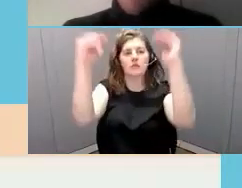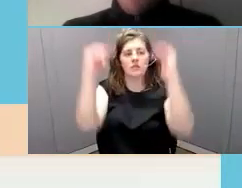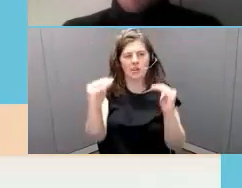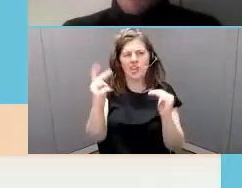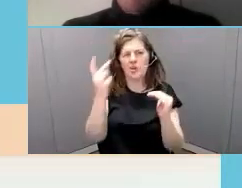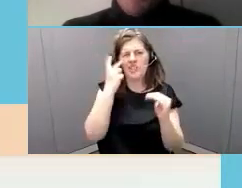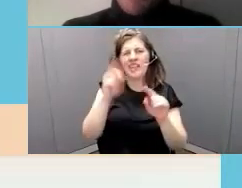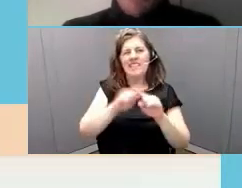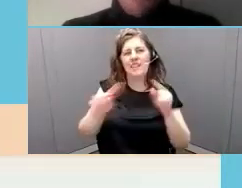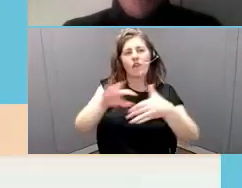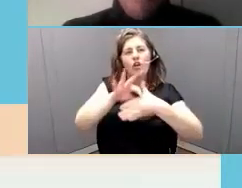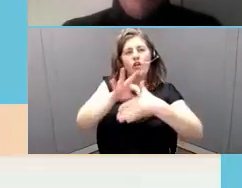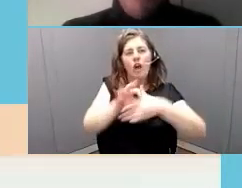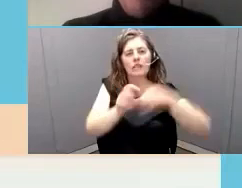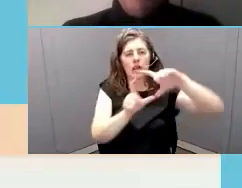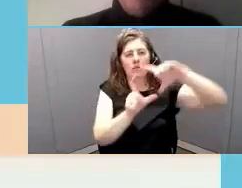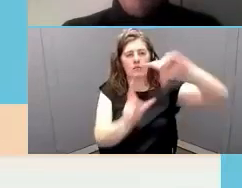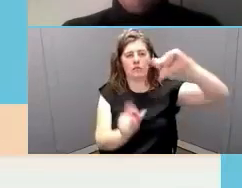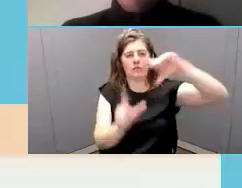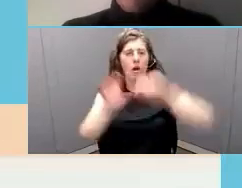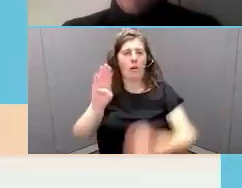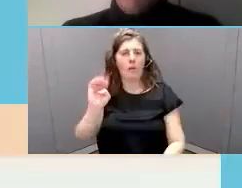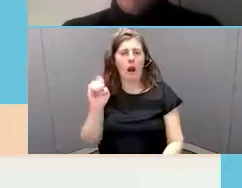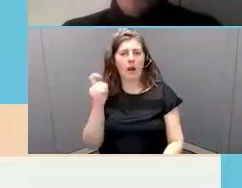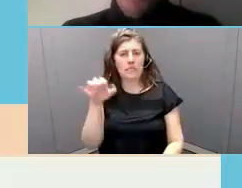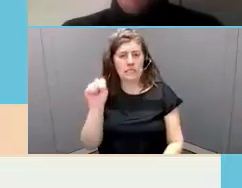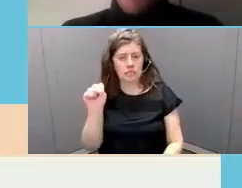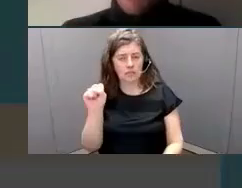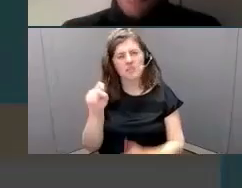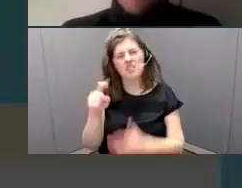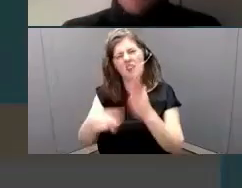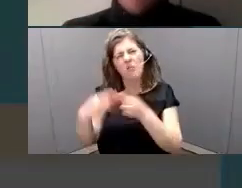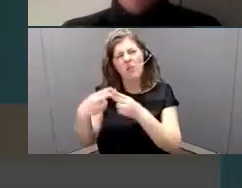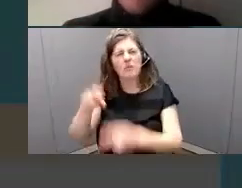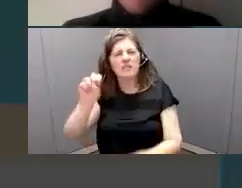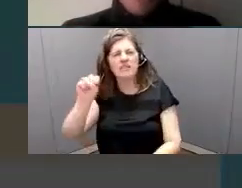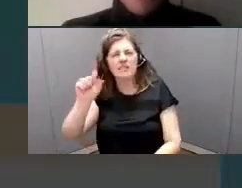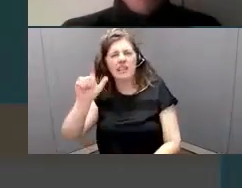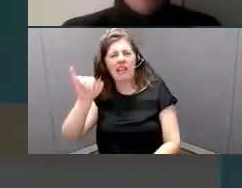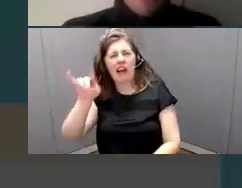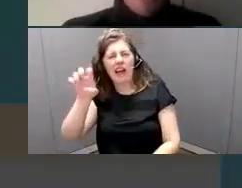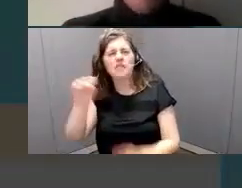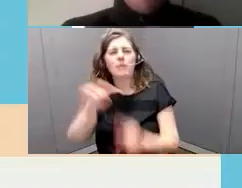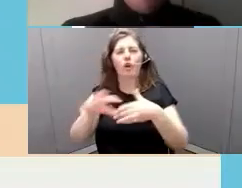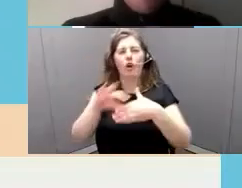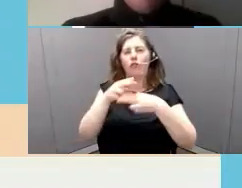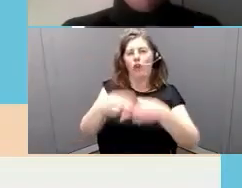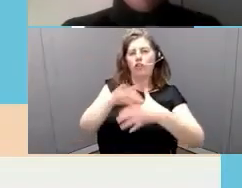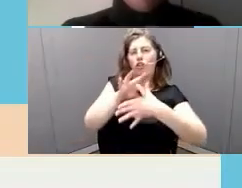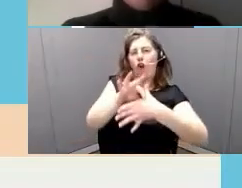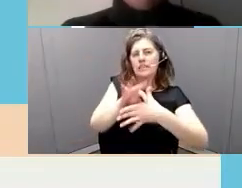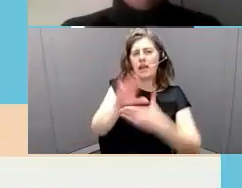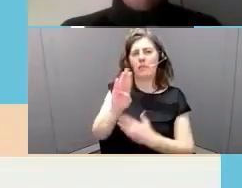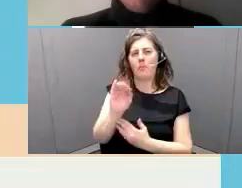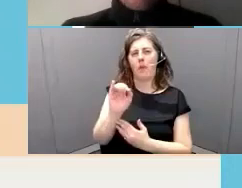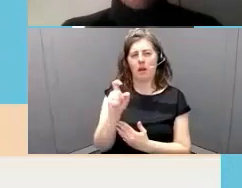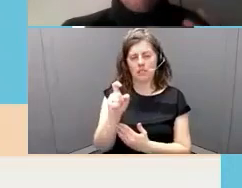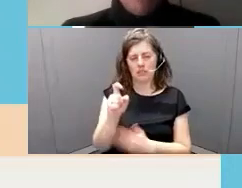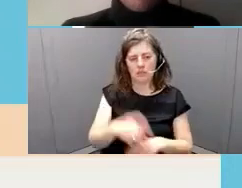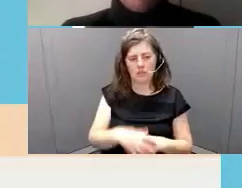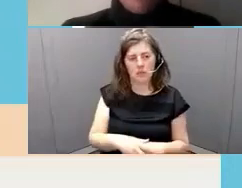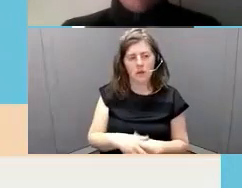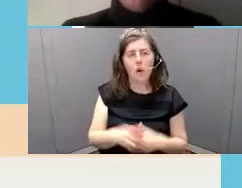different content boxes, we call them. Some people call them slides. Now, when